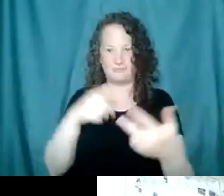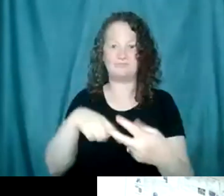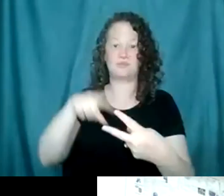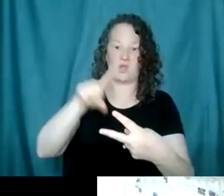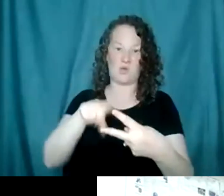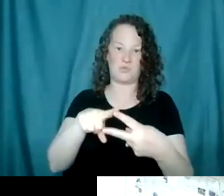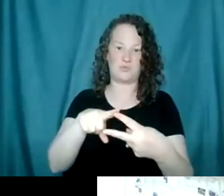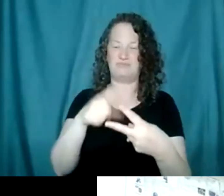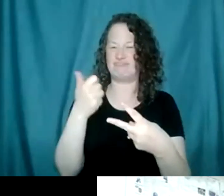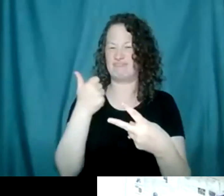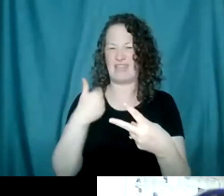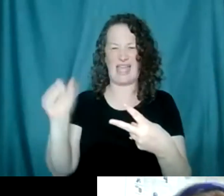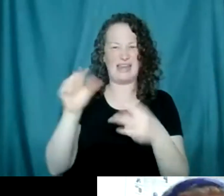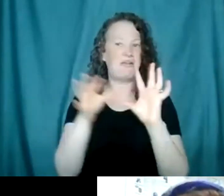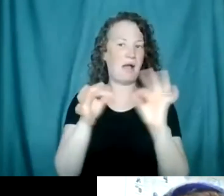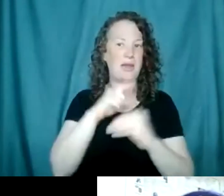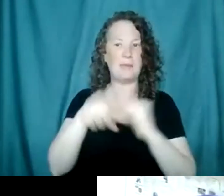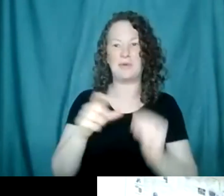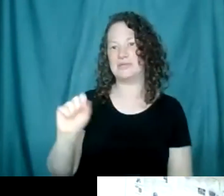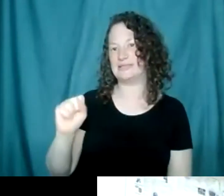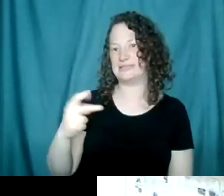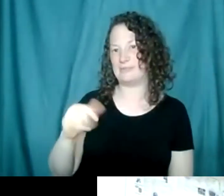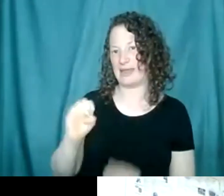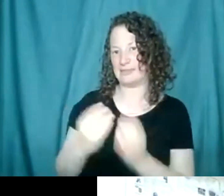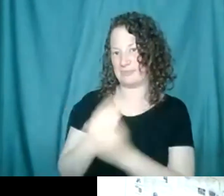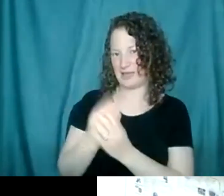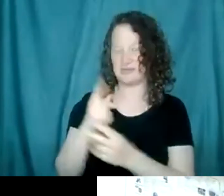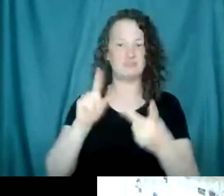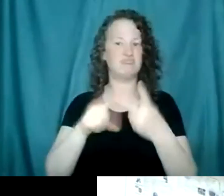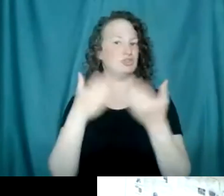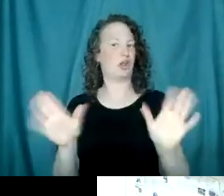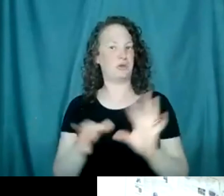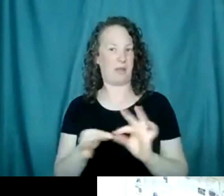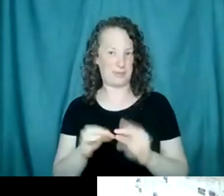about space plants. Number 2, just something you want to share with everyone.